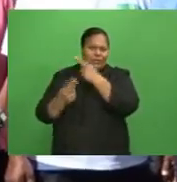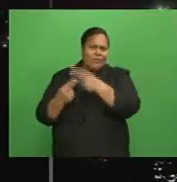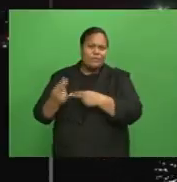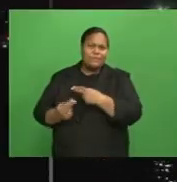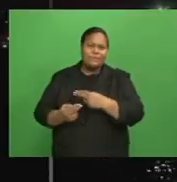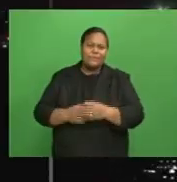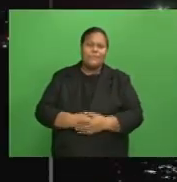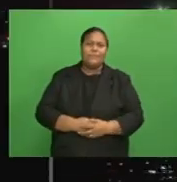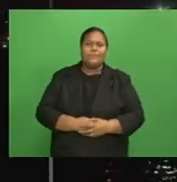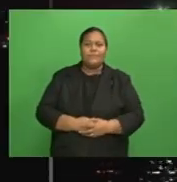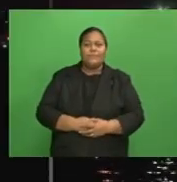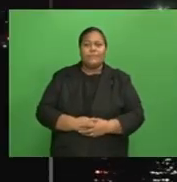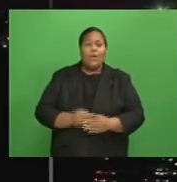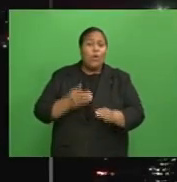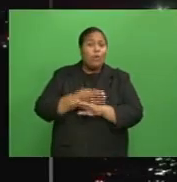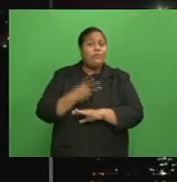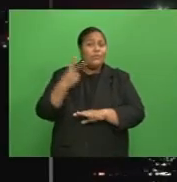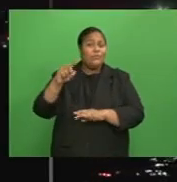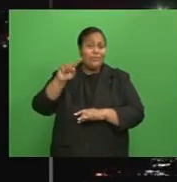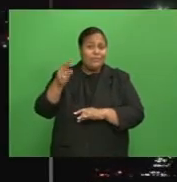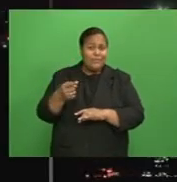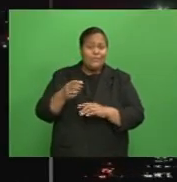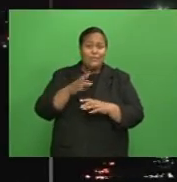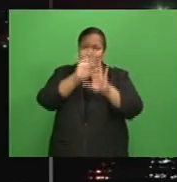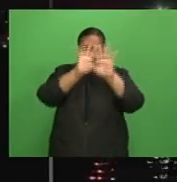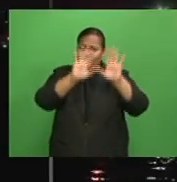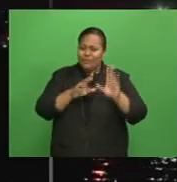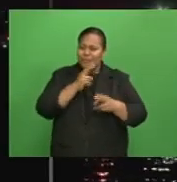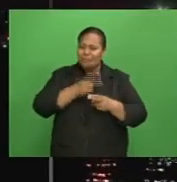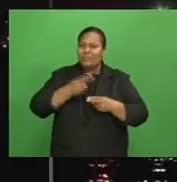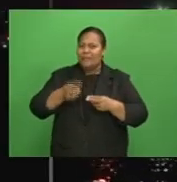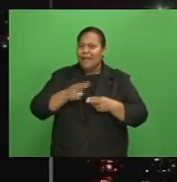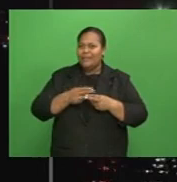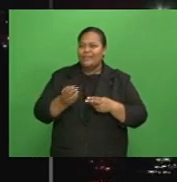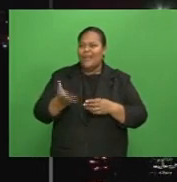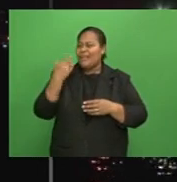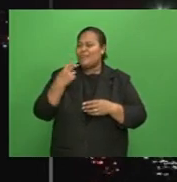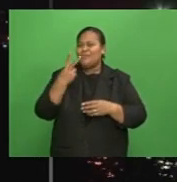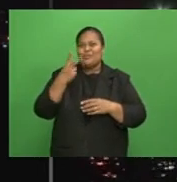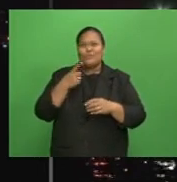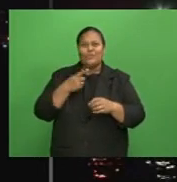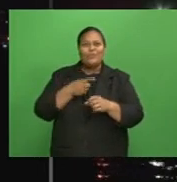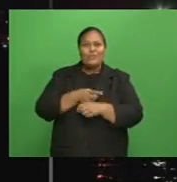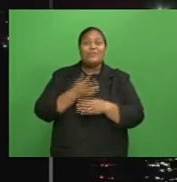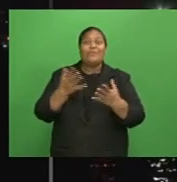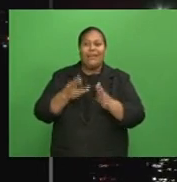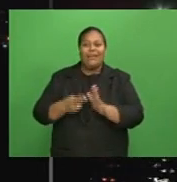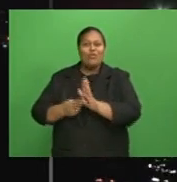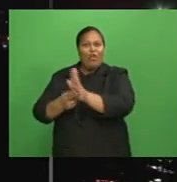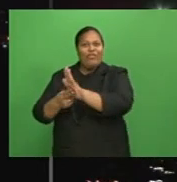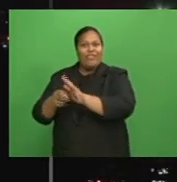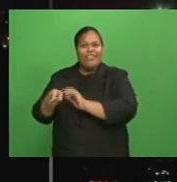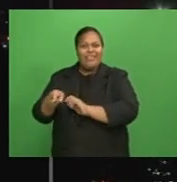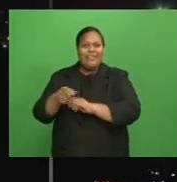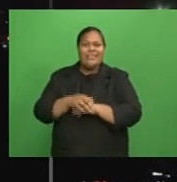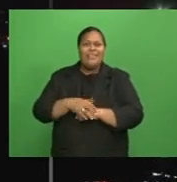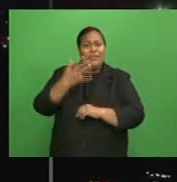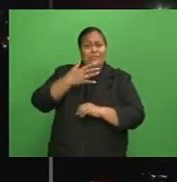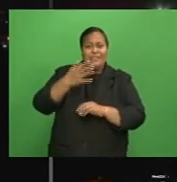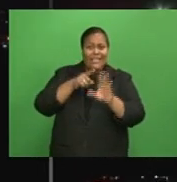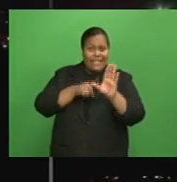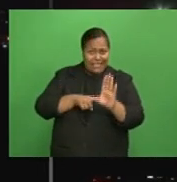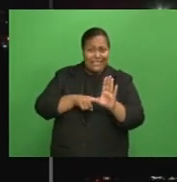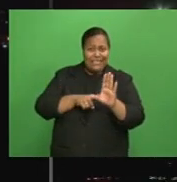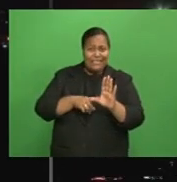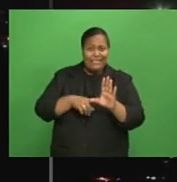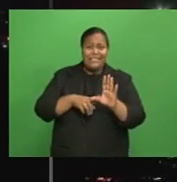News. Over 2,000 trees were planted in the Northern Division in the last 2 weeks as part of the 30 Million Trees in 15 Years campaign